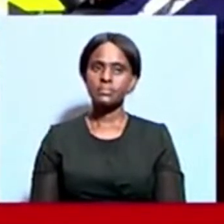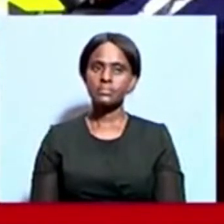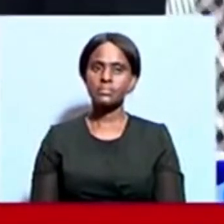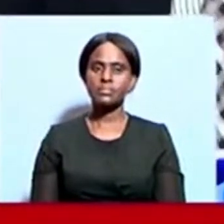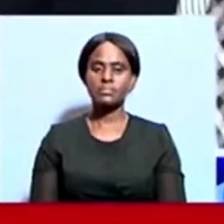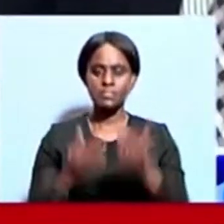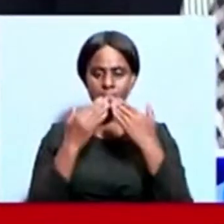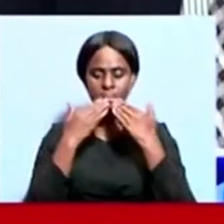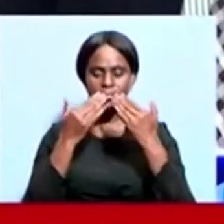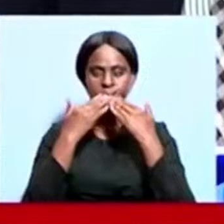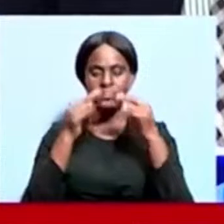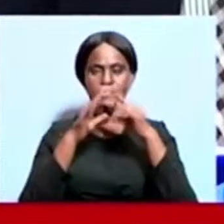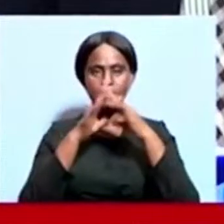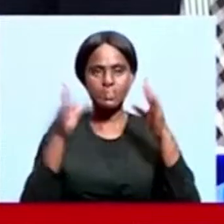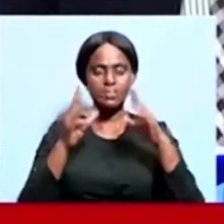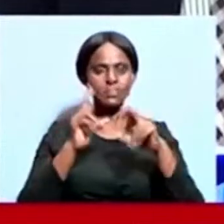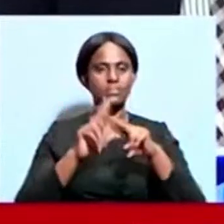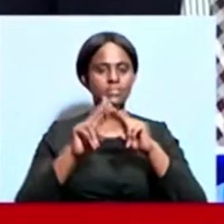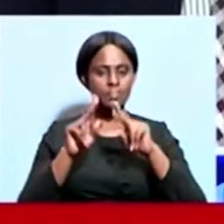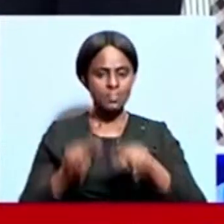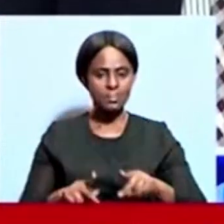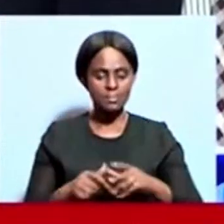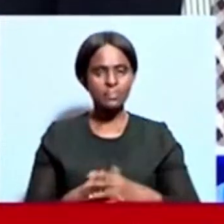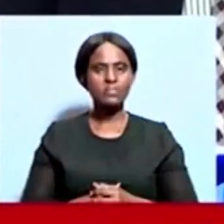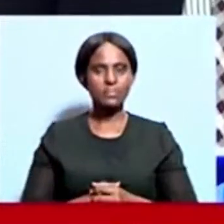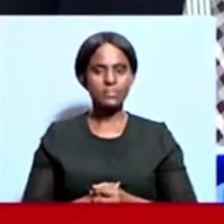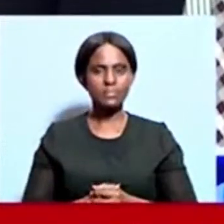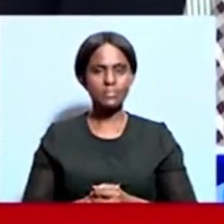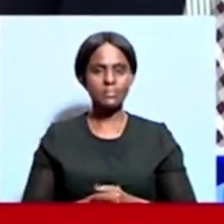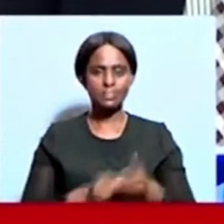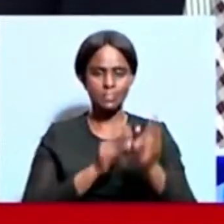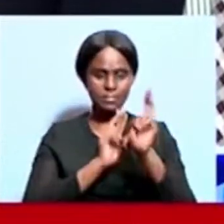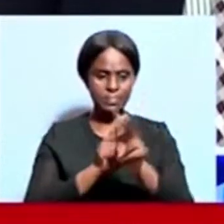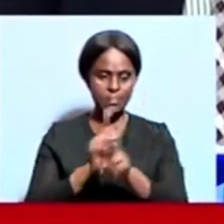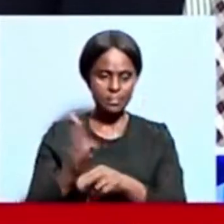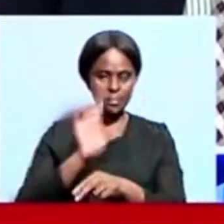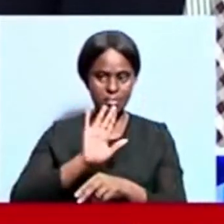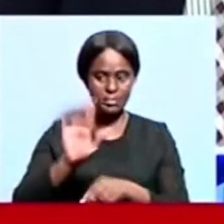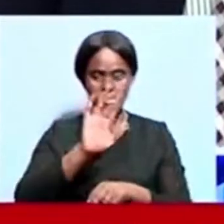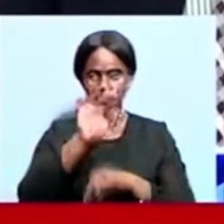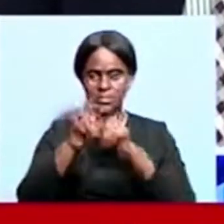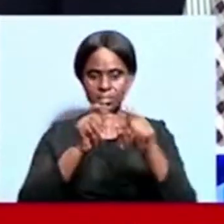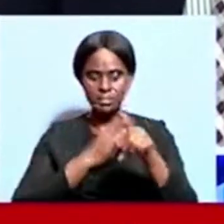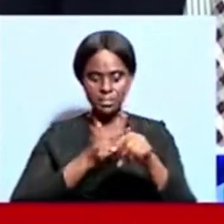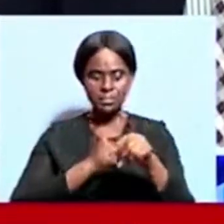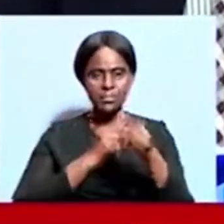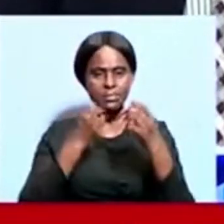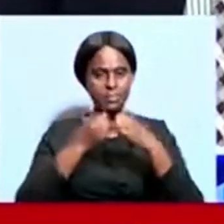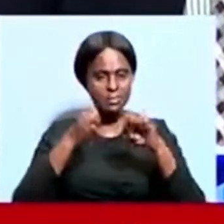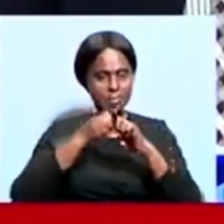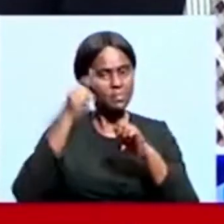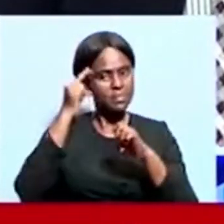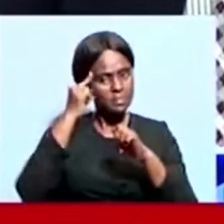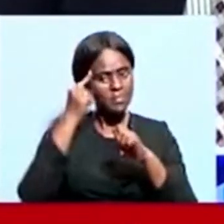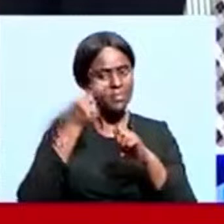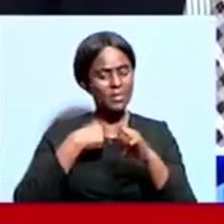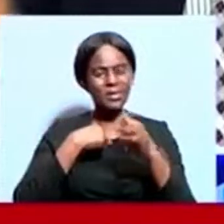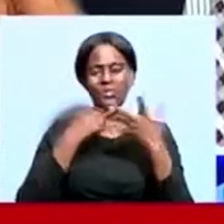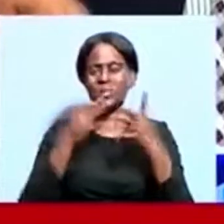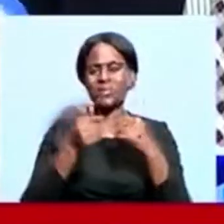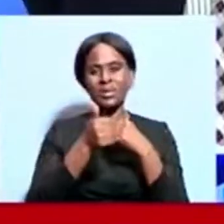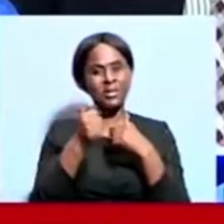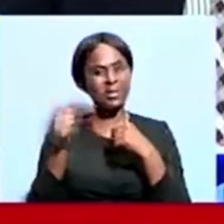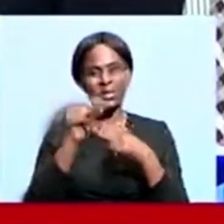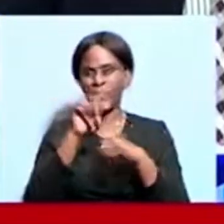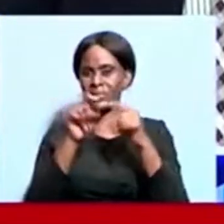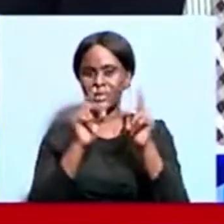Thank you very much, Chair. In answering that question, and I think I've even lost count of the other question I wanted